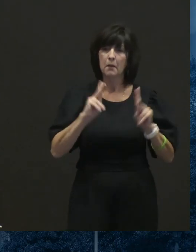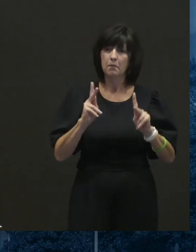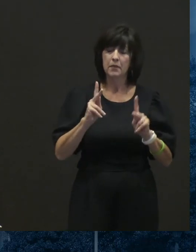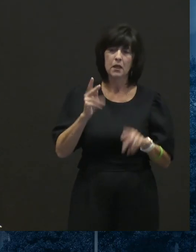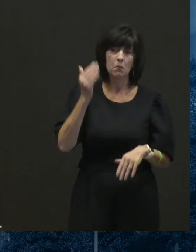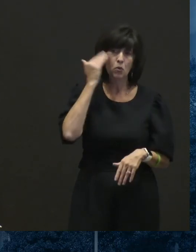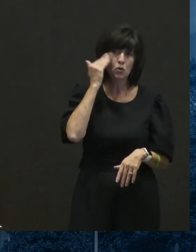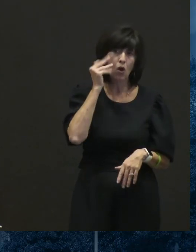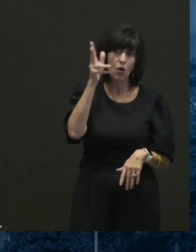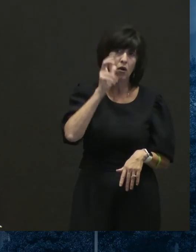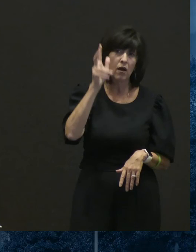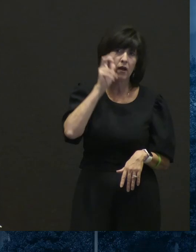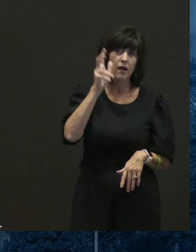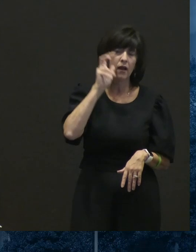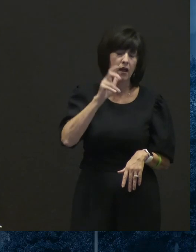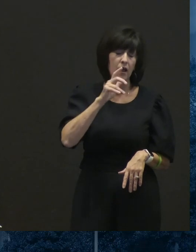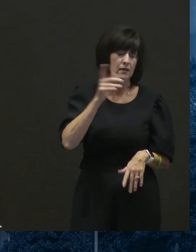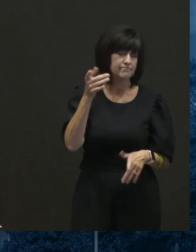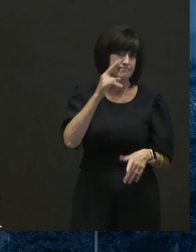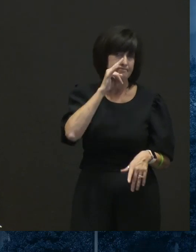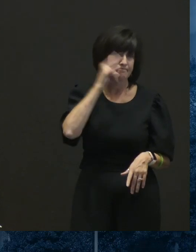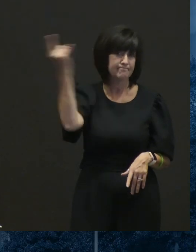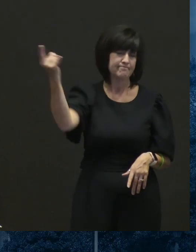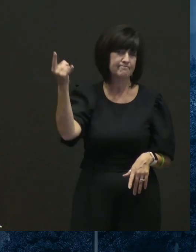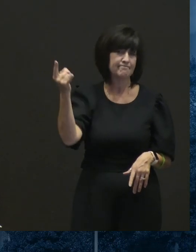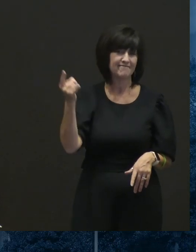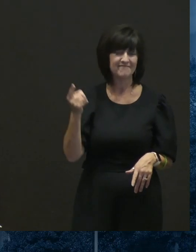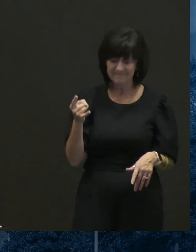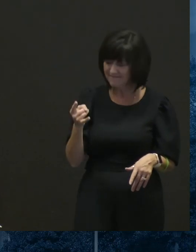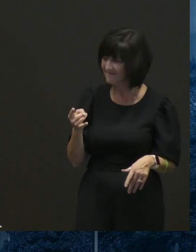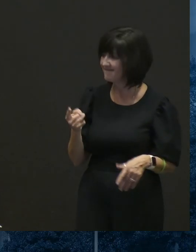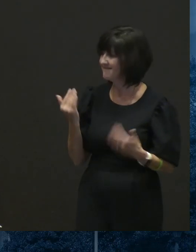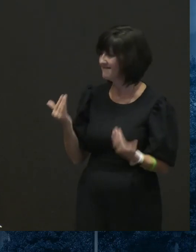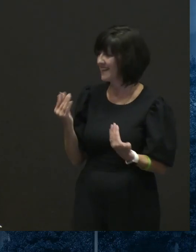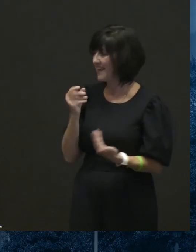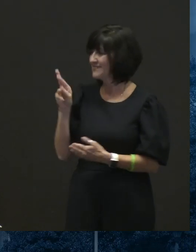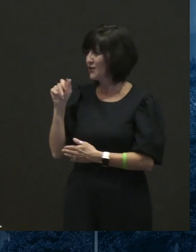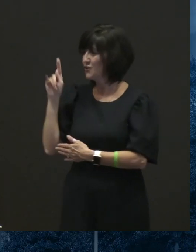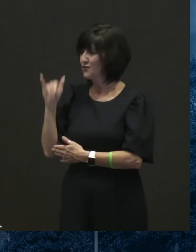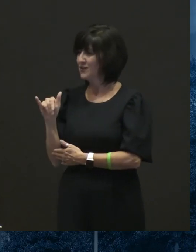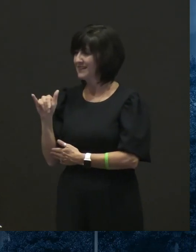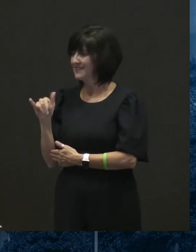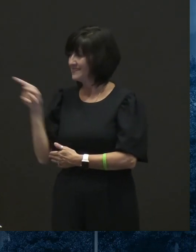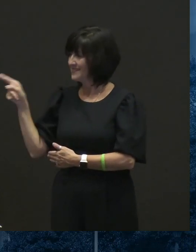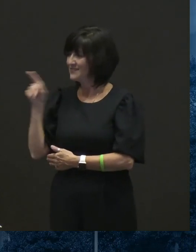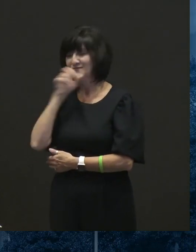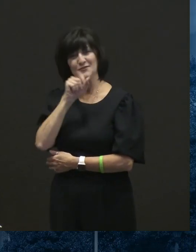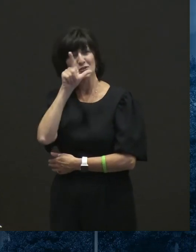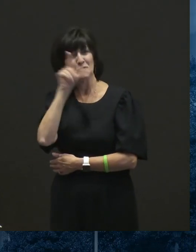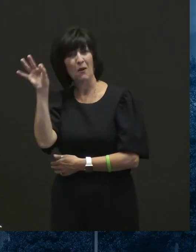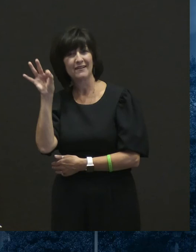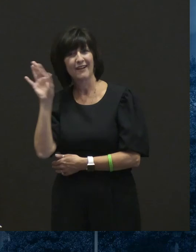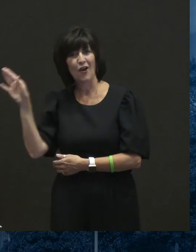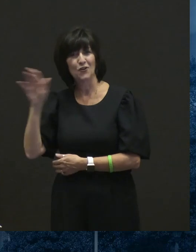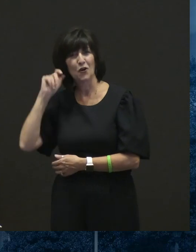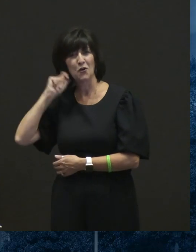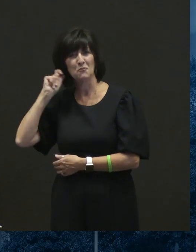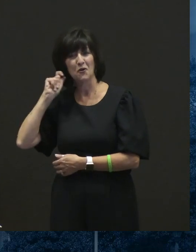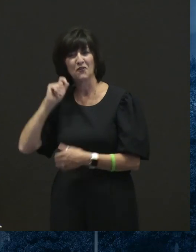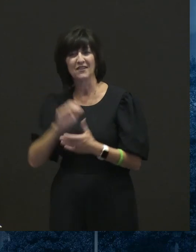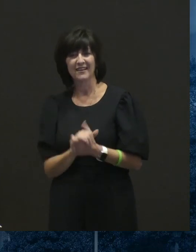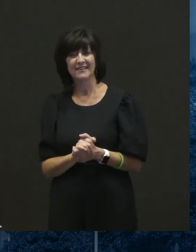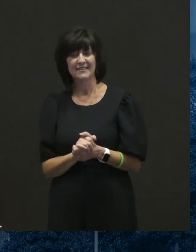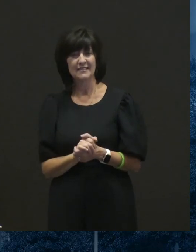Dr. Rattay. Completely agree. Thank On you, her Governor. birthday. Thank you so much. 29 years young. So that's it